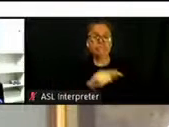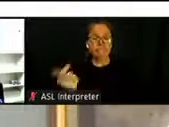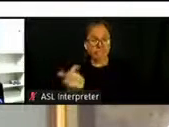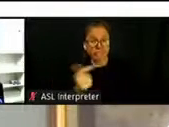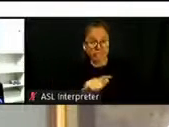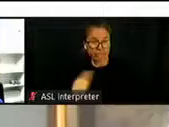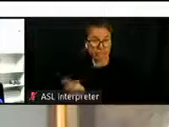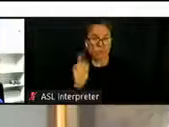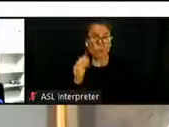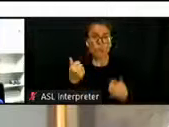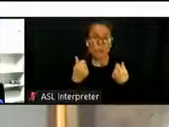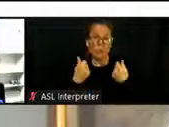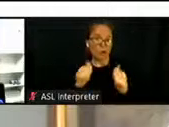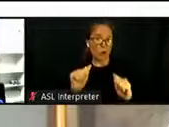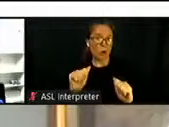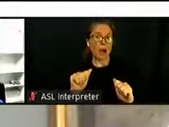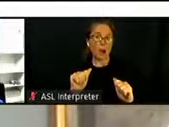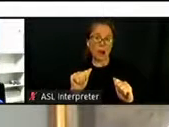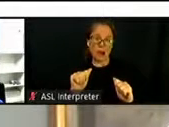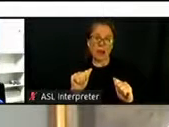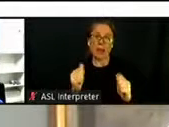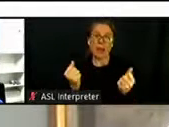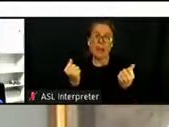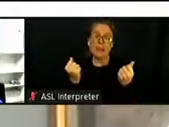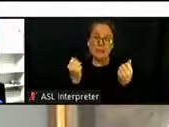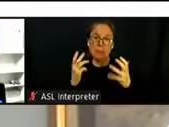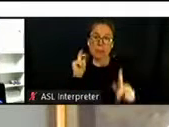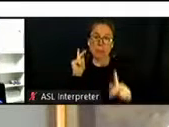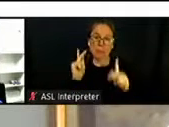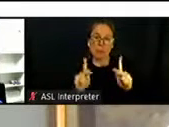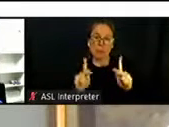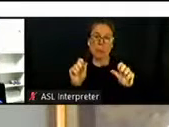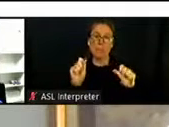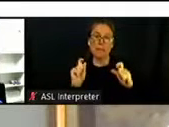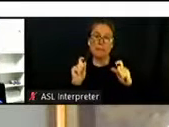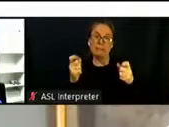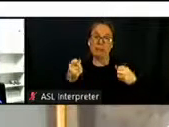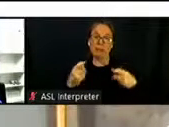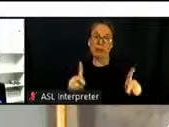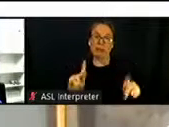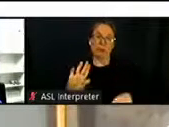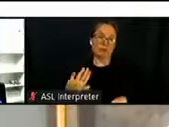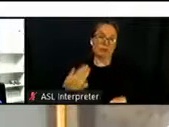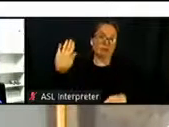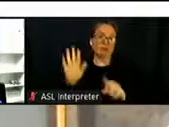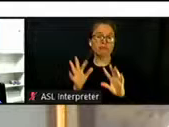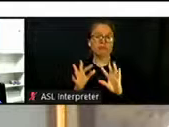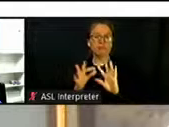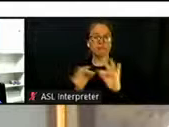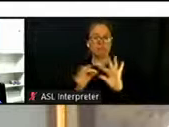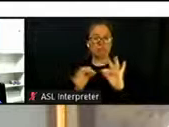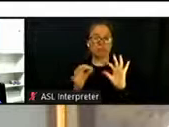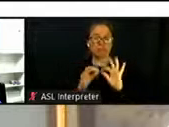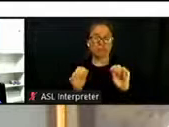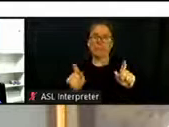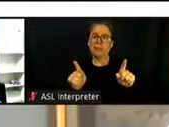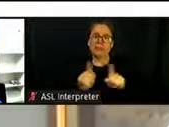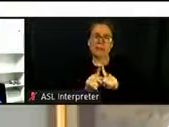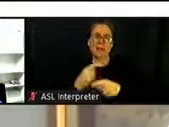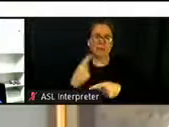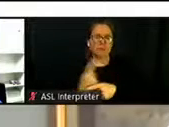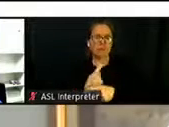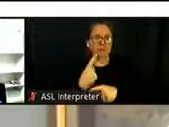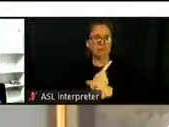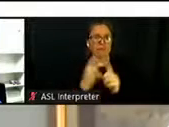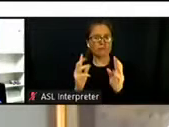as many residents as possible an opportunity to speak. So much like normal commission meetings, we will